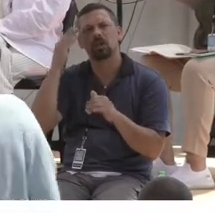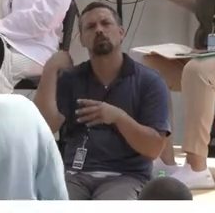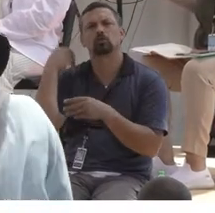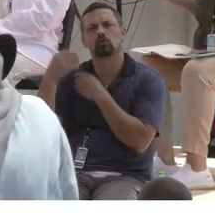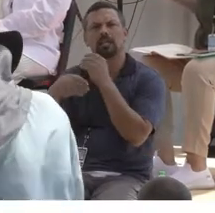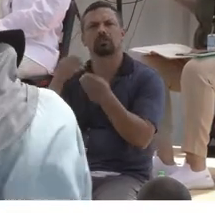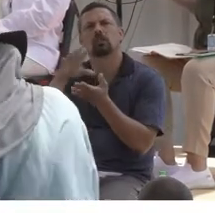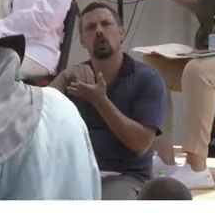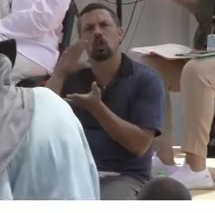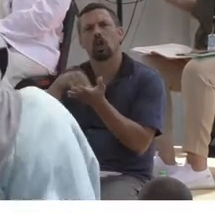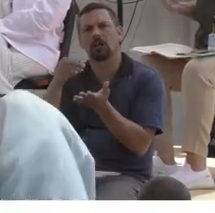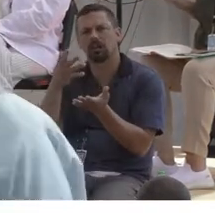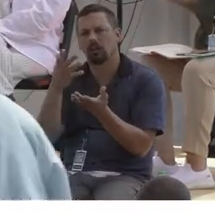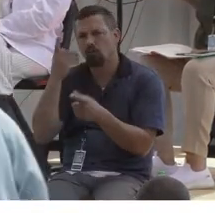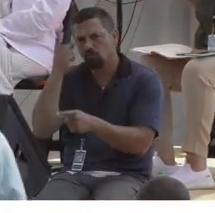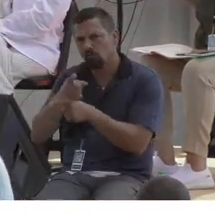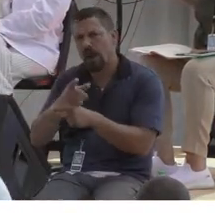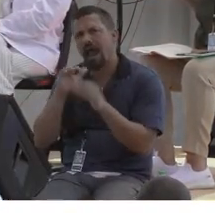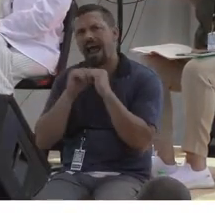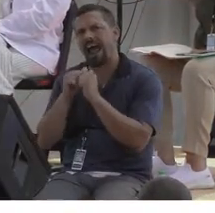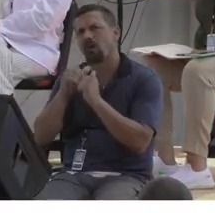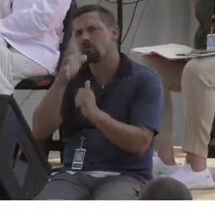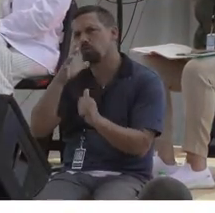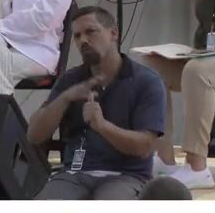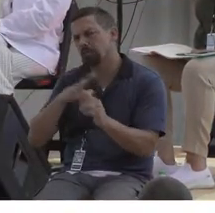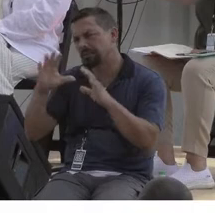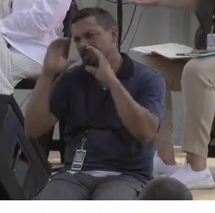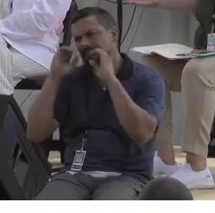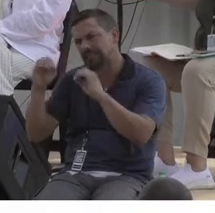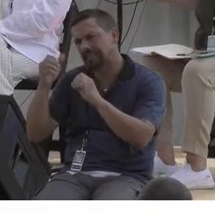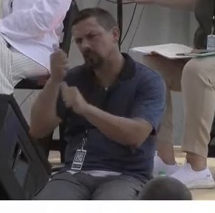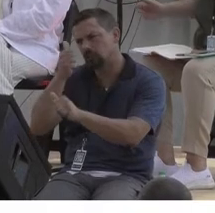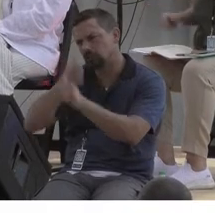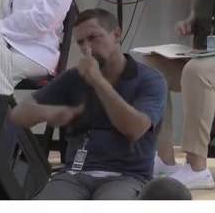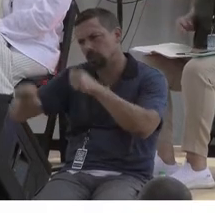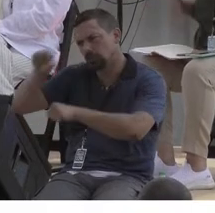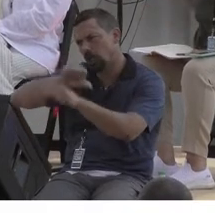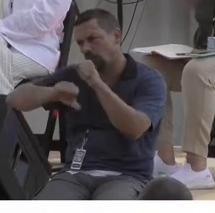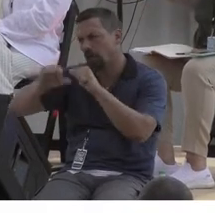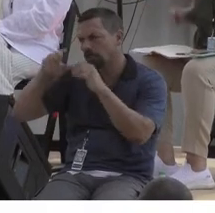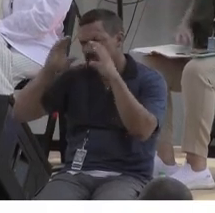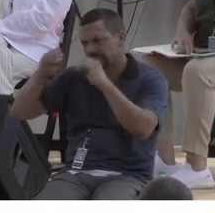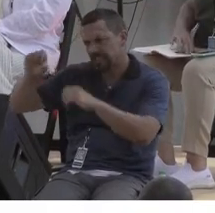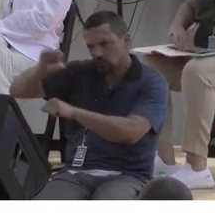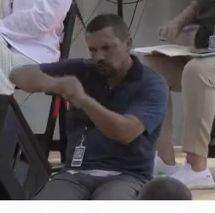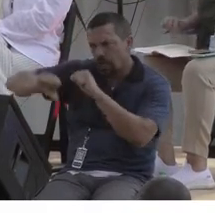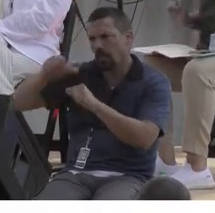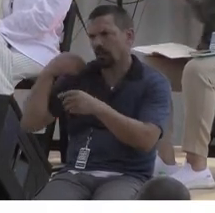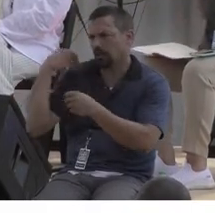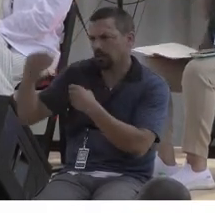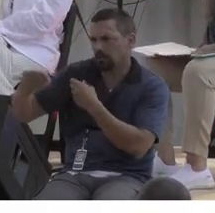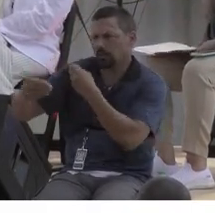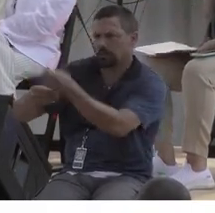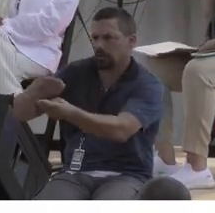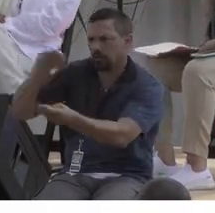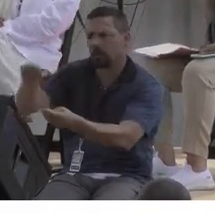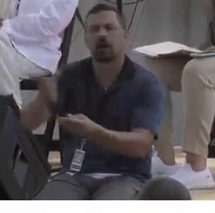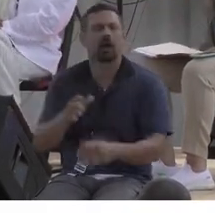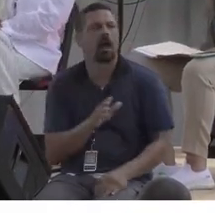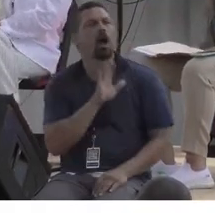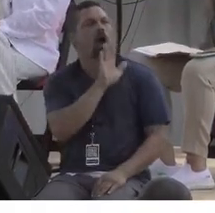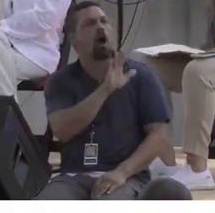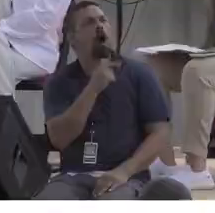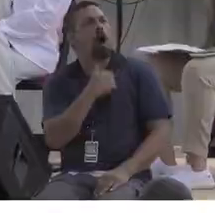traditional learning, is it not? How do the women teach each other, teach the next generation? Yeah, so I mean, I'm going to speak